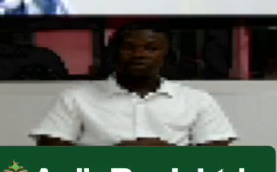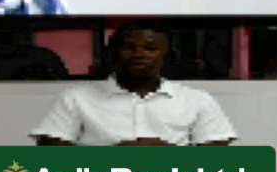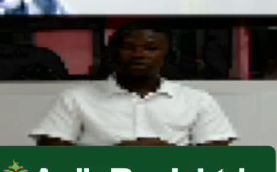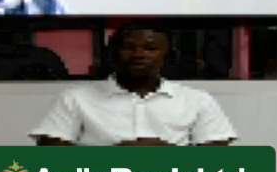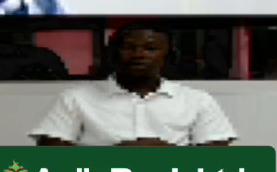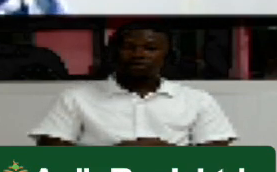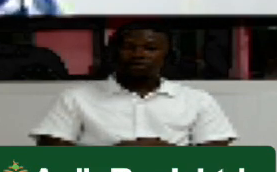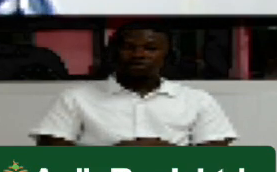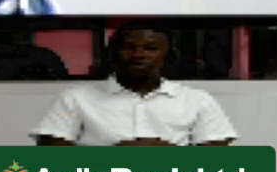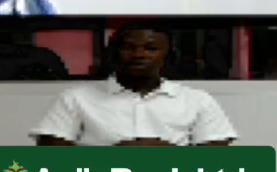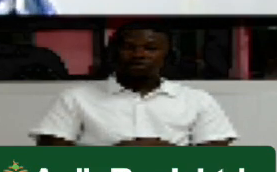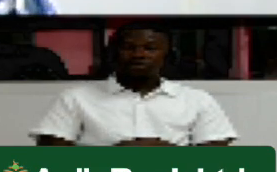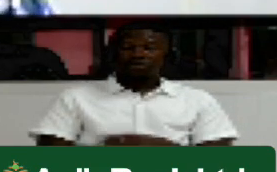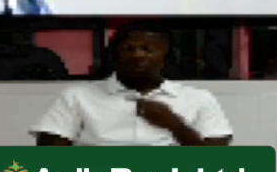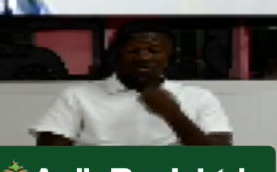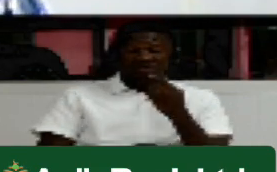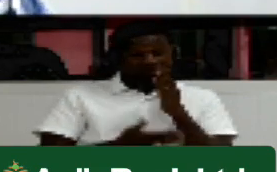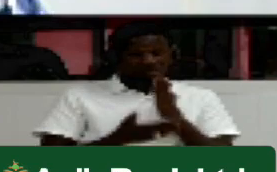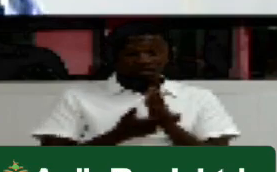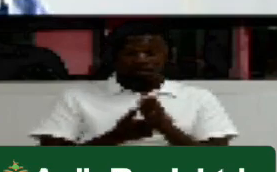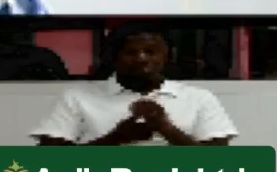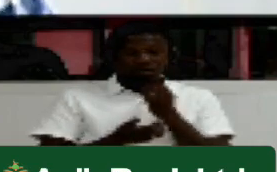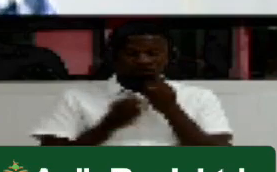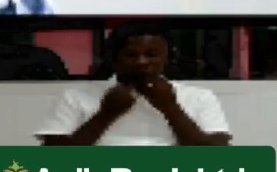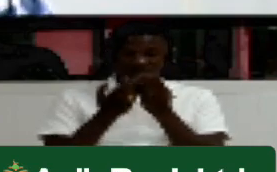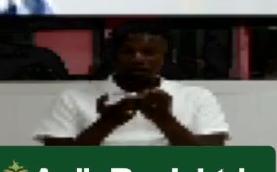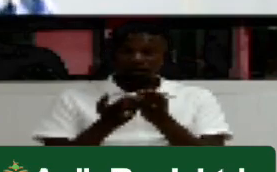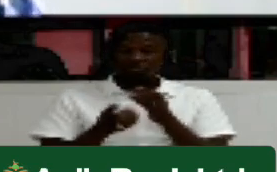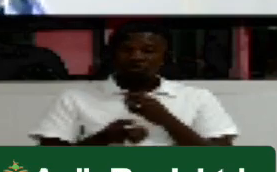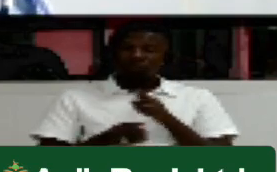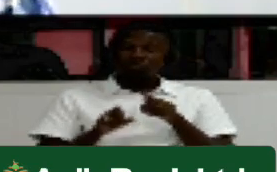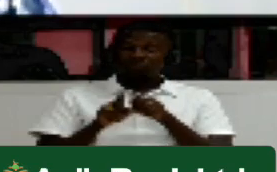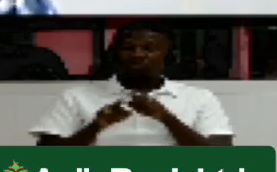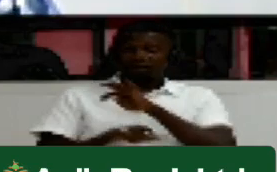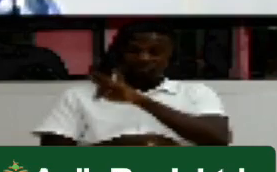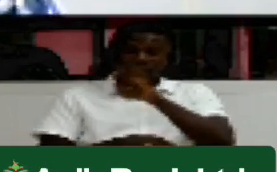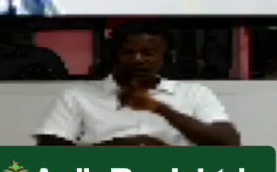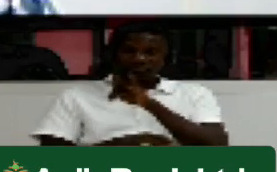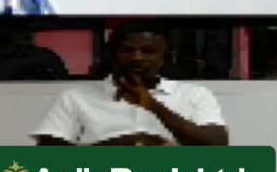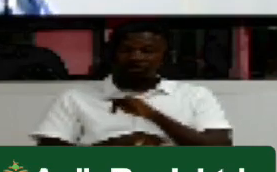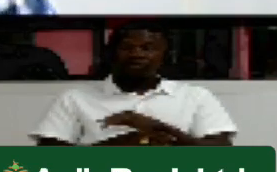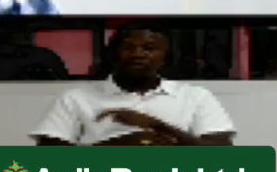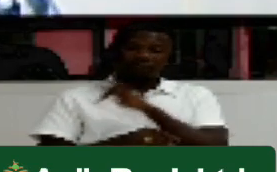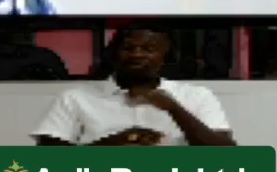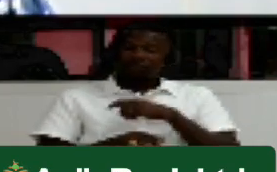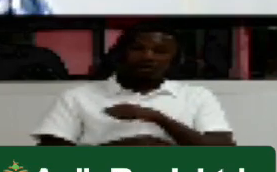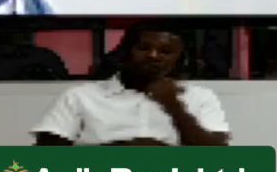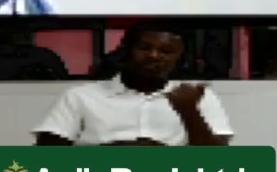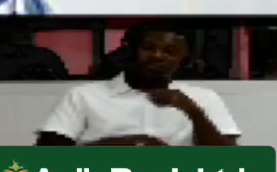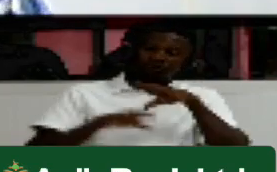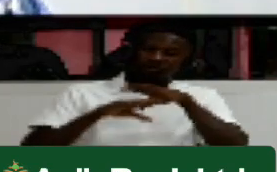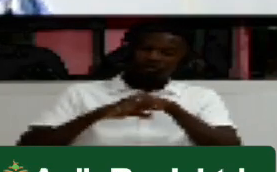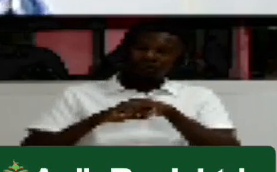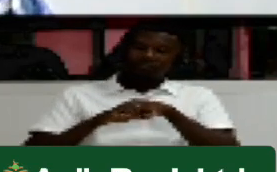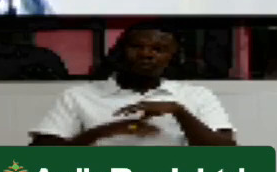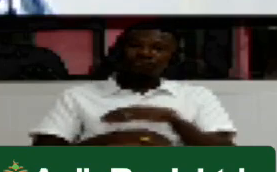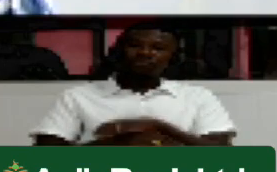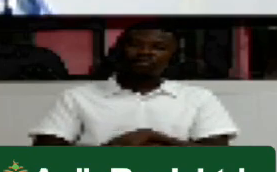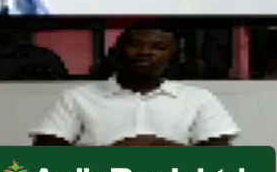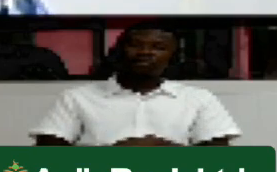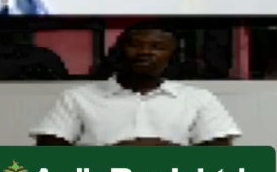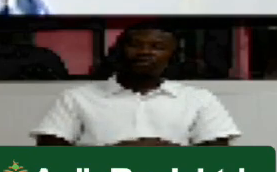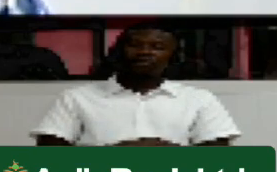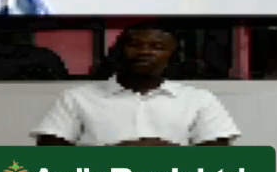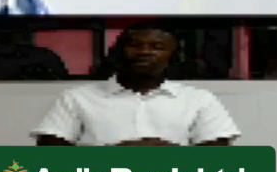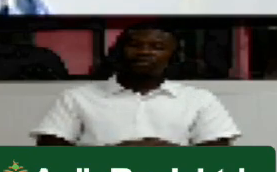Not exactly, but I would say with family and friends. Family and